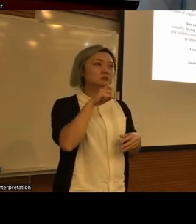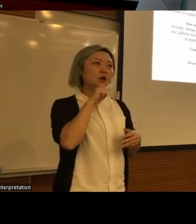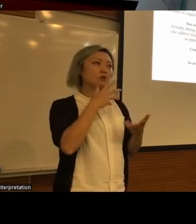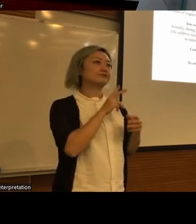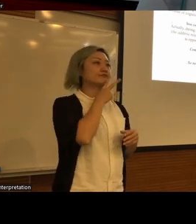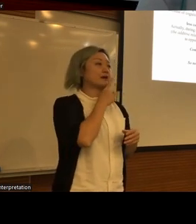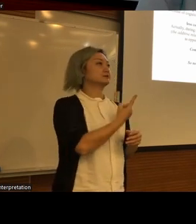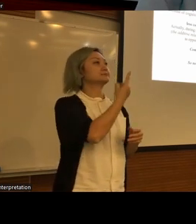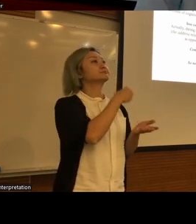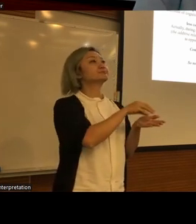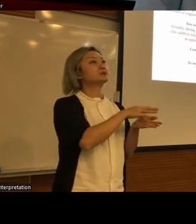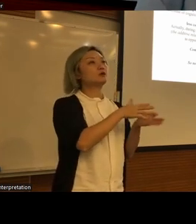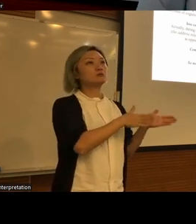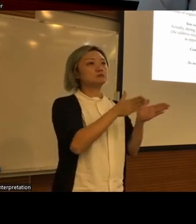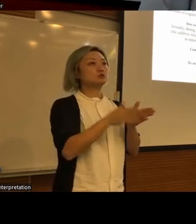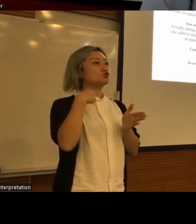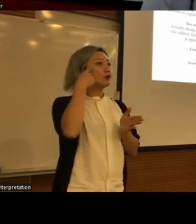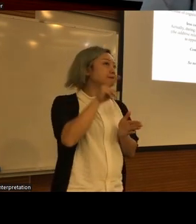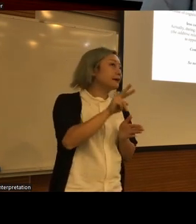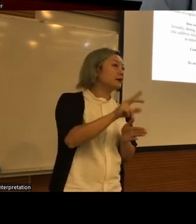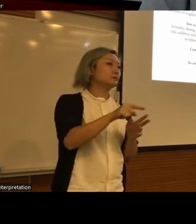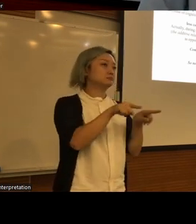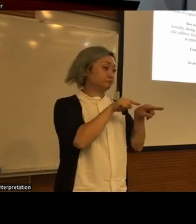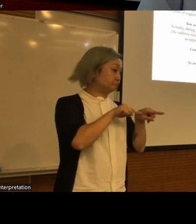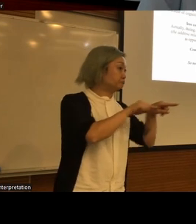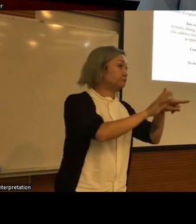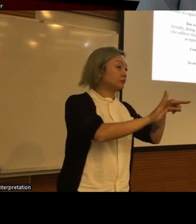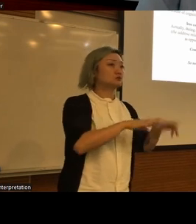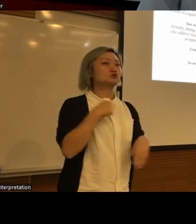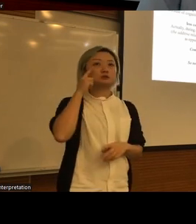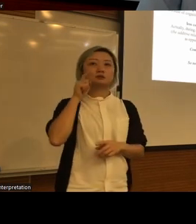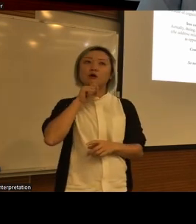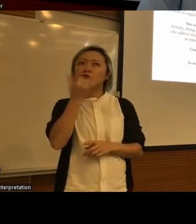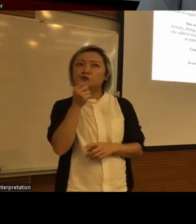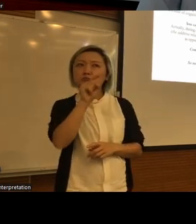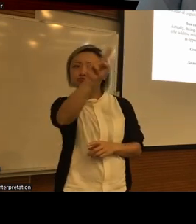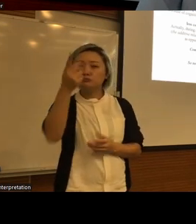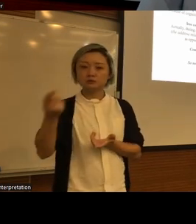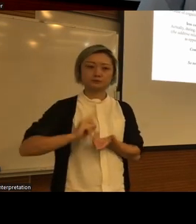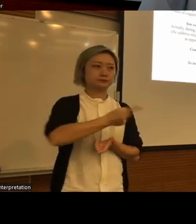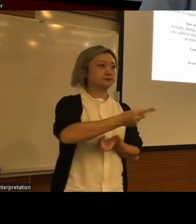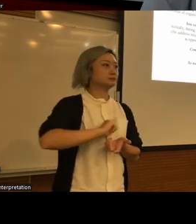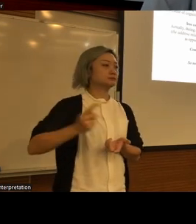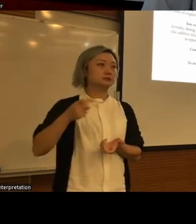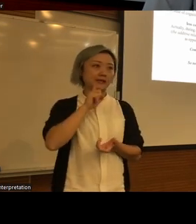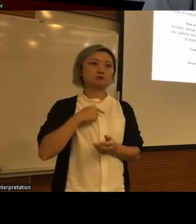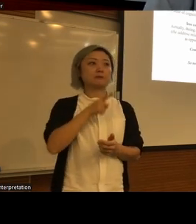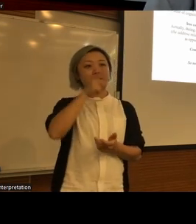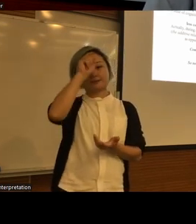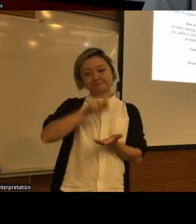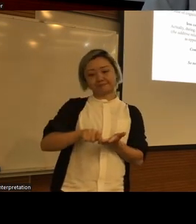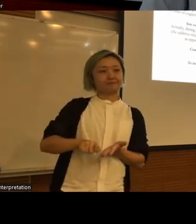types of interpreting. For instance, consecutive interpreting with notes, it does work. What happens is that